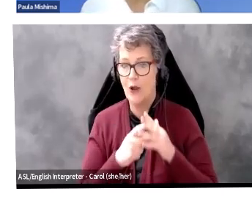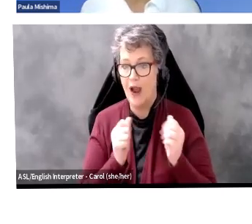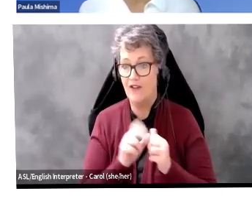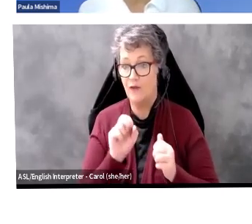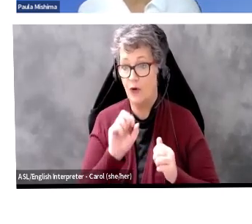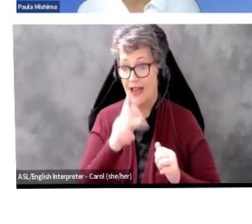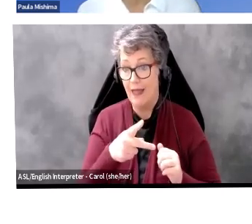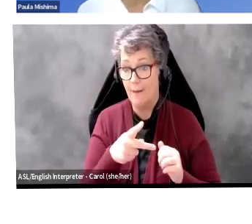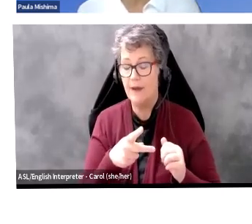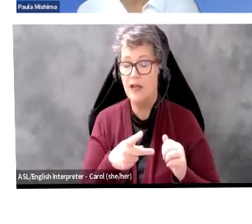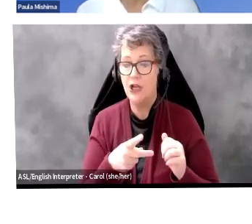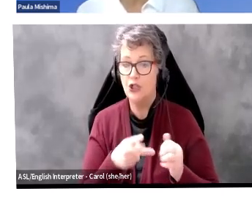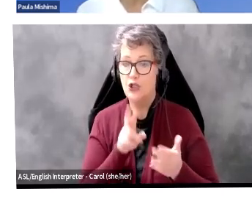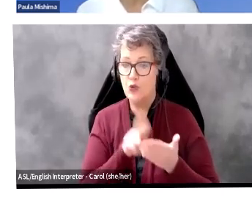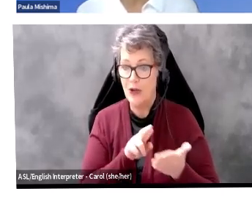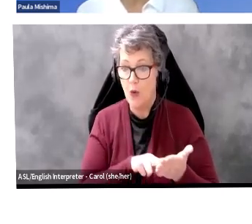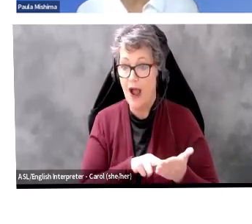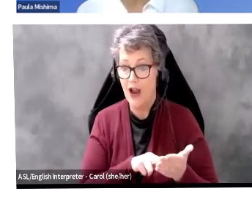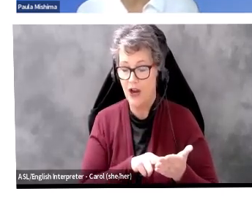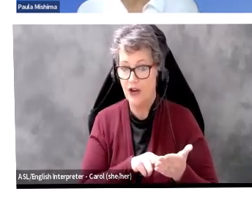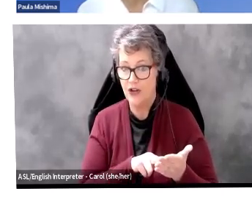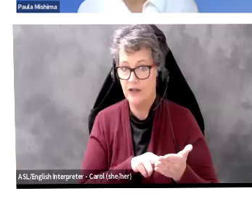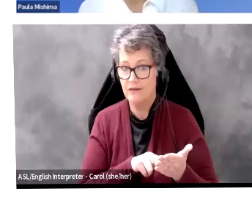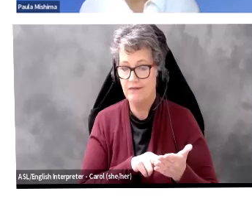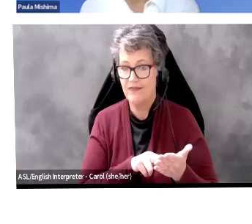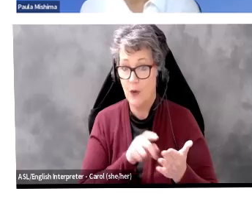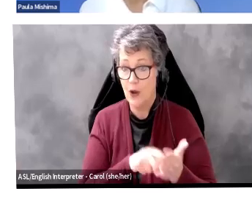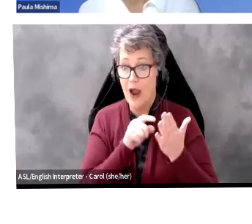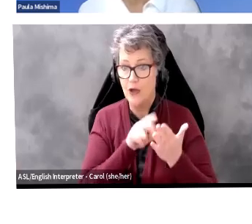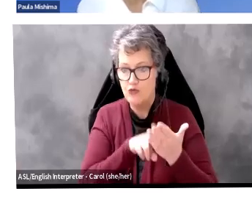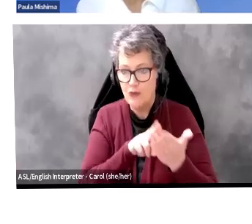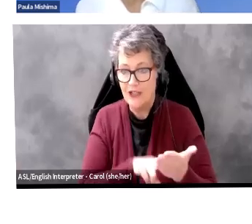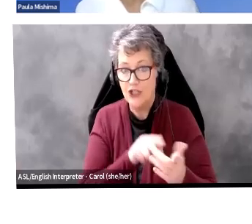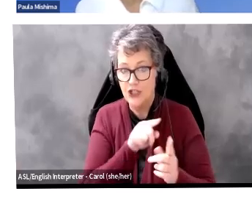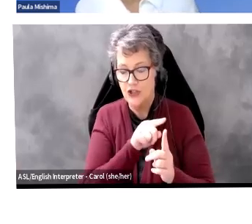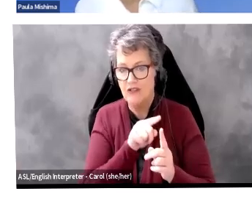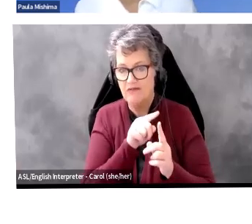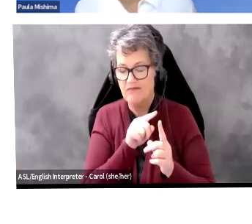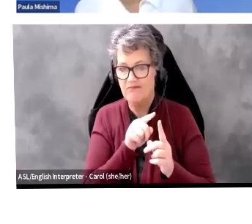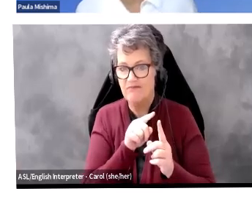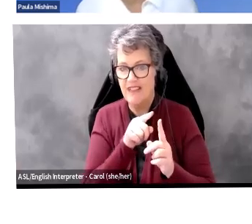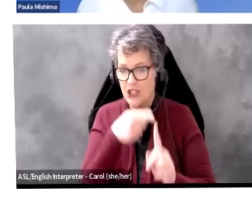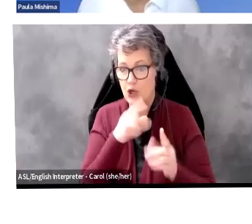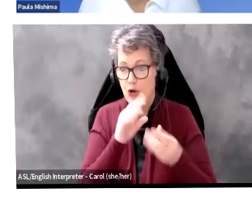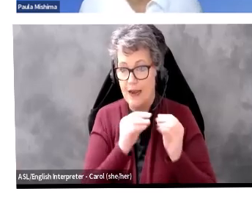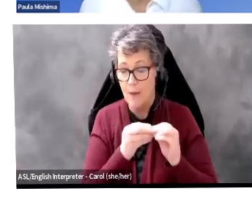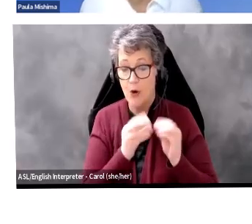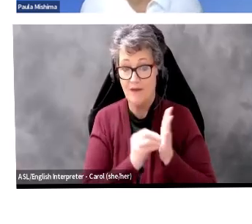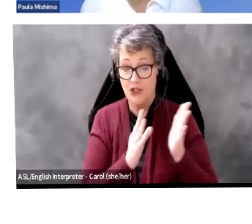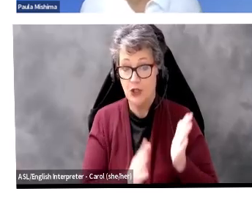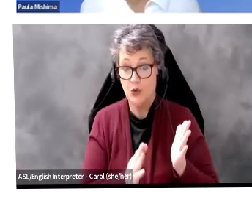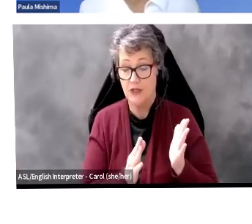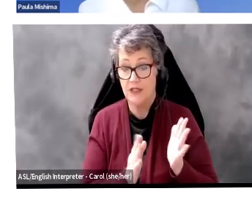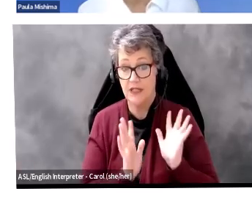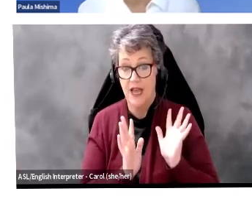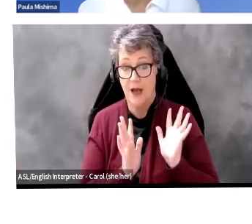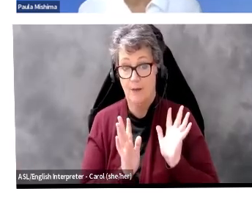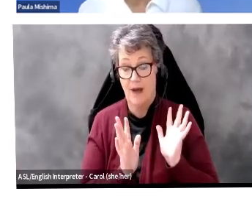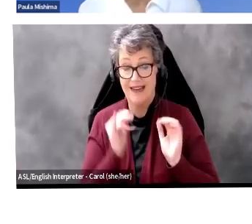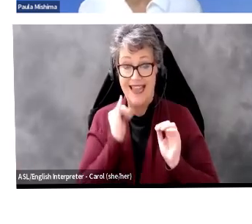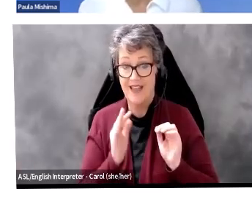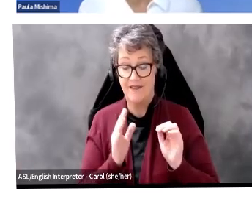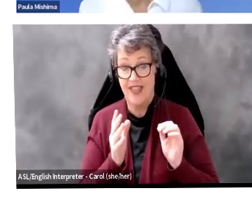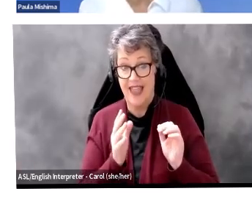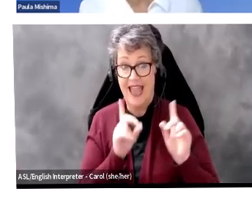to register a certain number of their students. However, whether or not they attend is not, no one knows, right? And